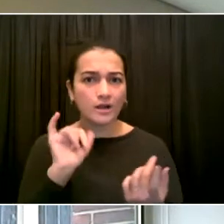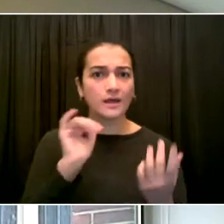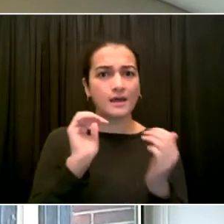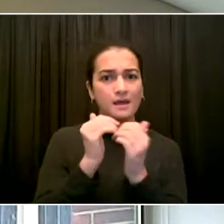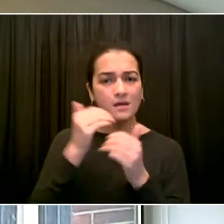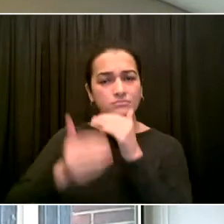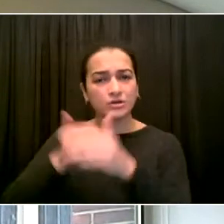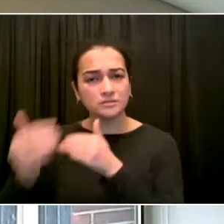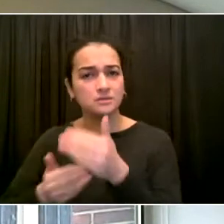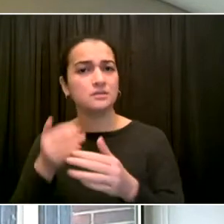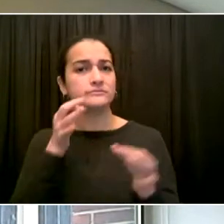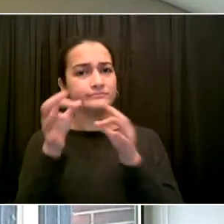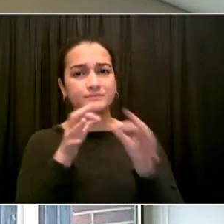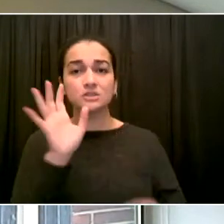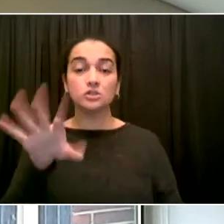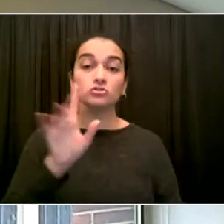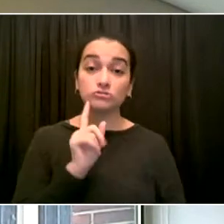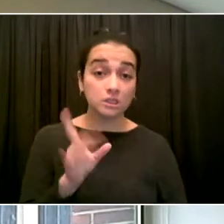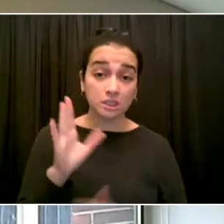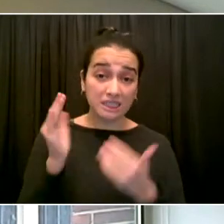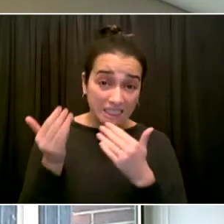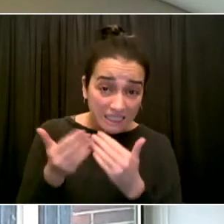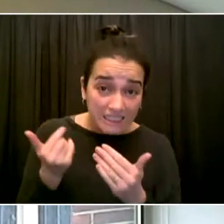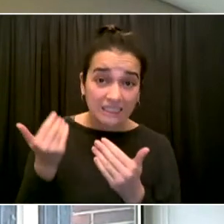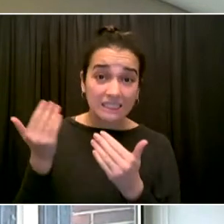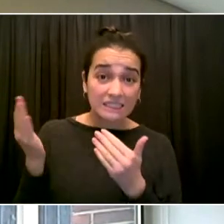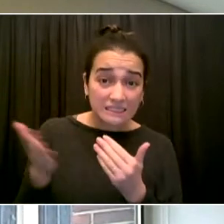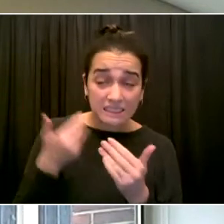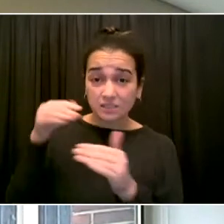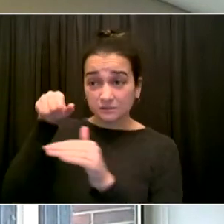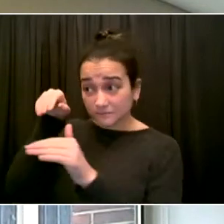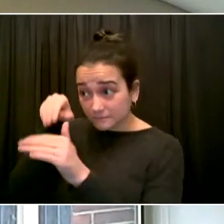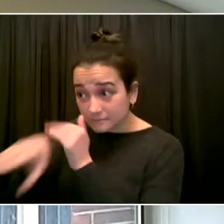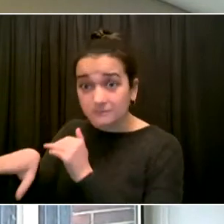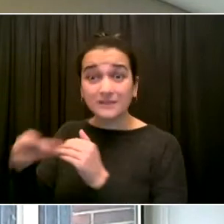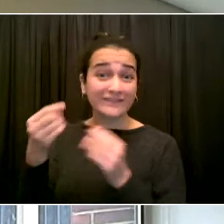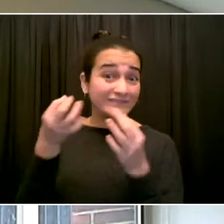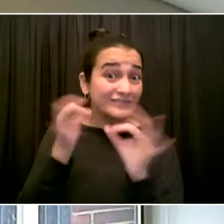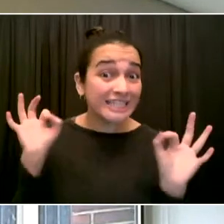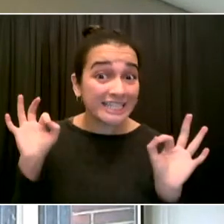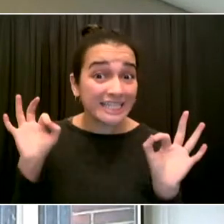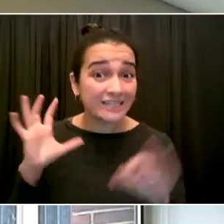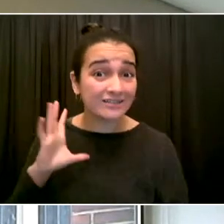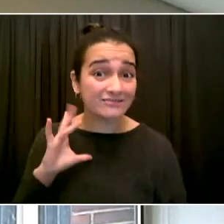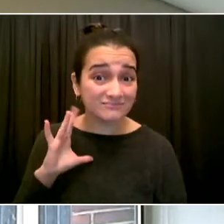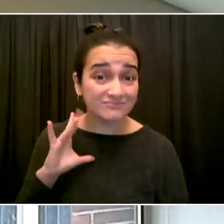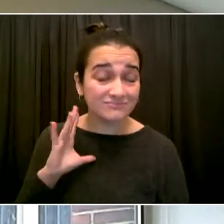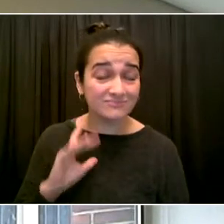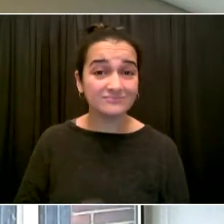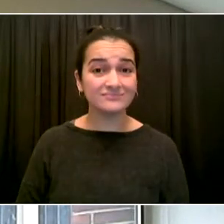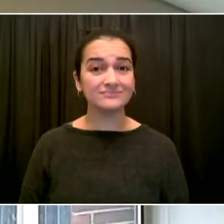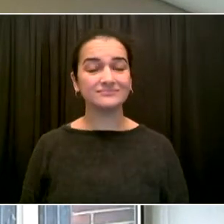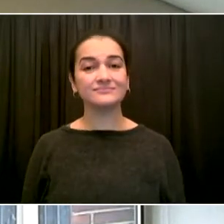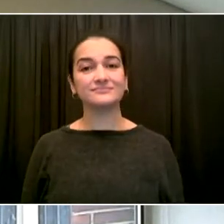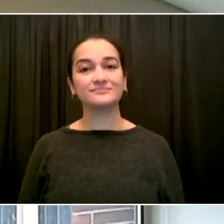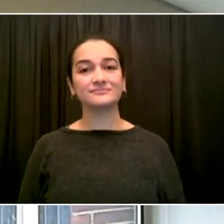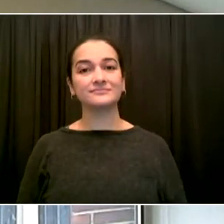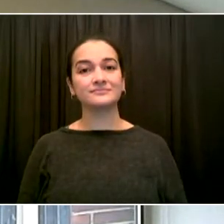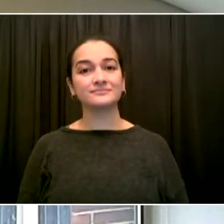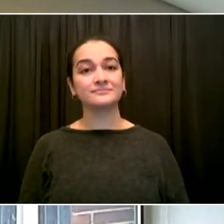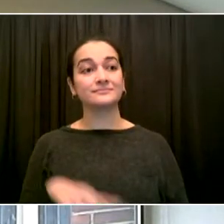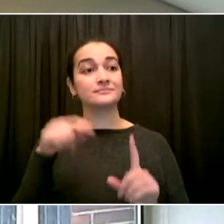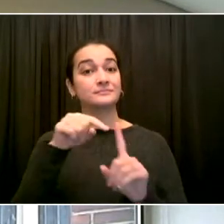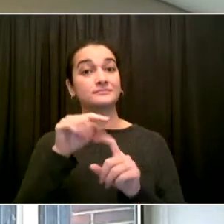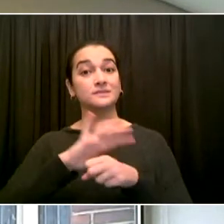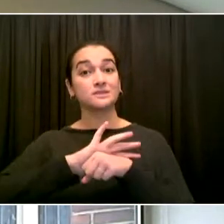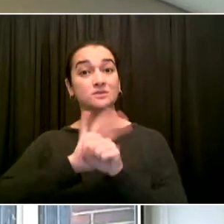always free with Test and Trace Core than ever before. As long as COVID is a threat to our city, you can count on Test and Trace Core being